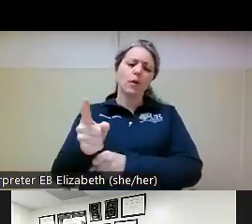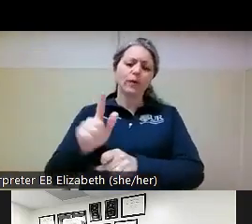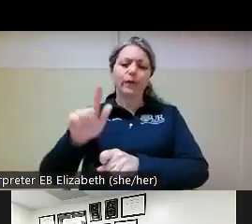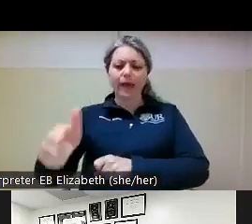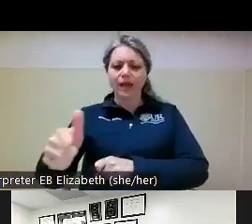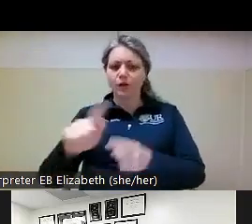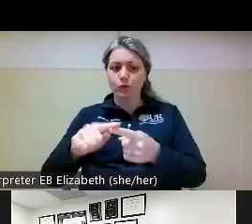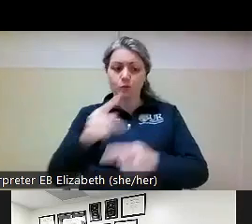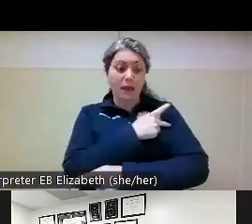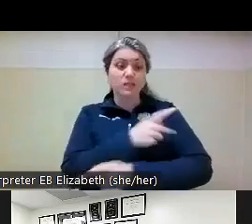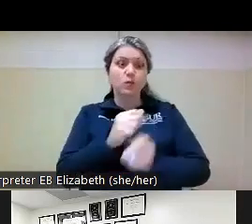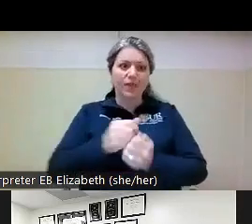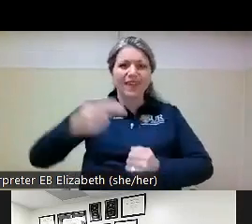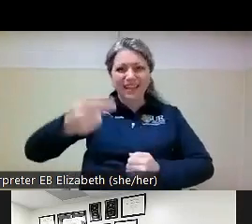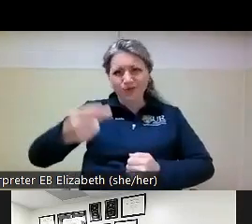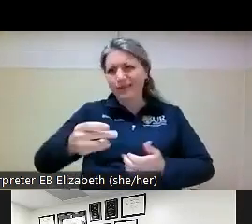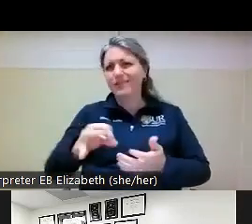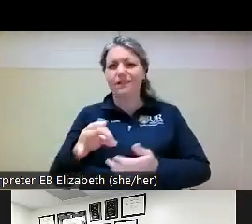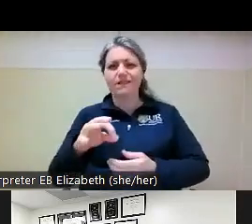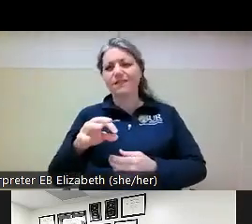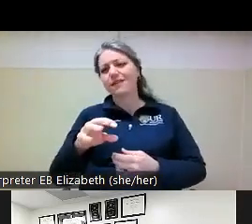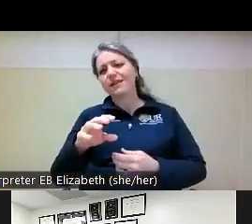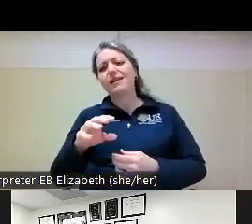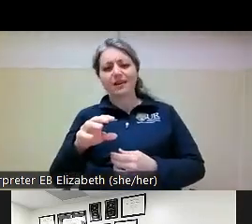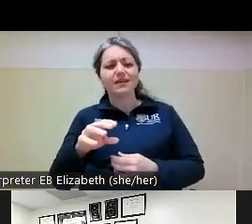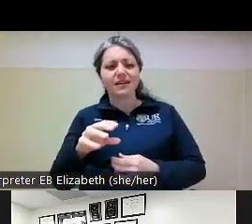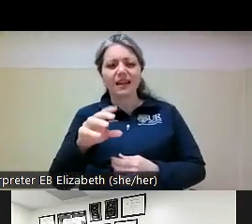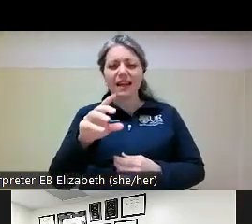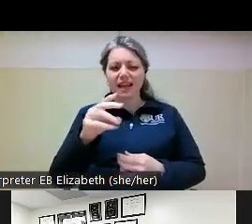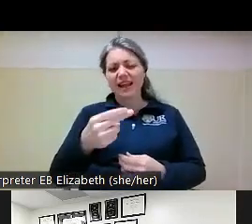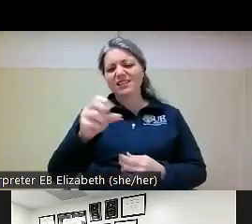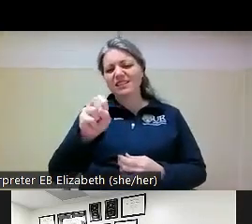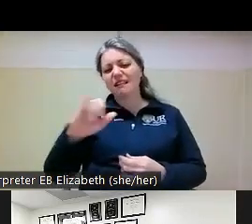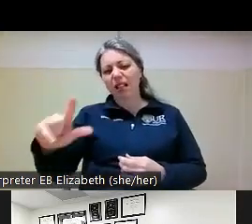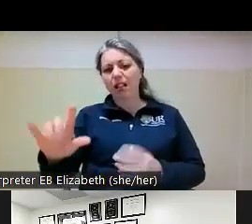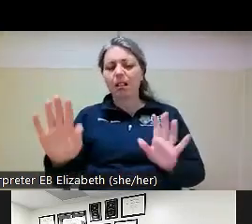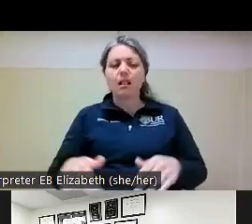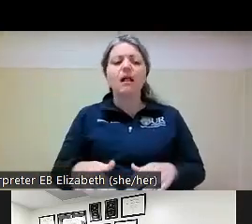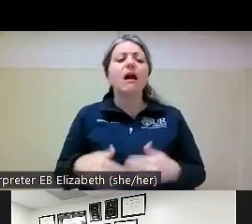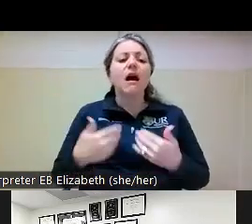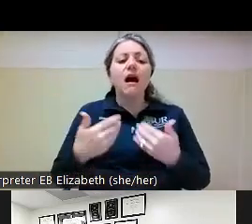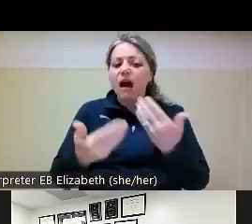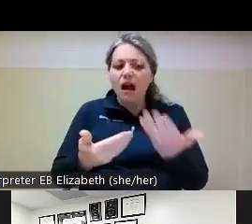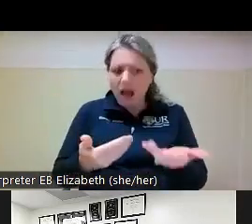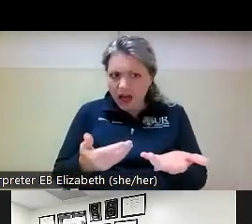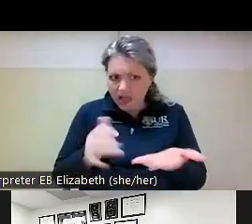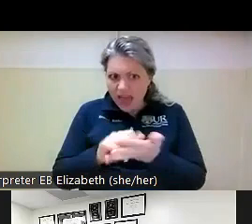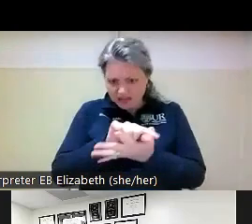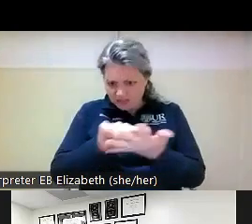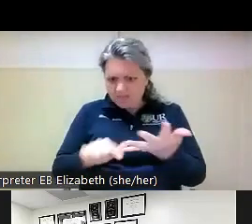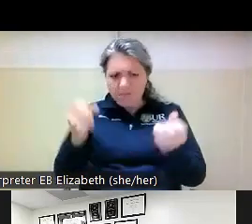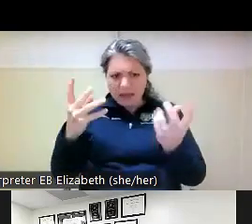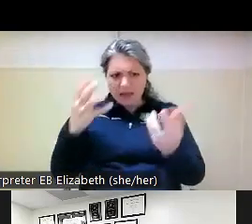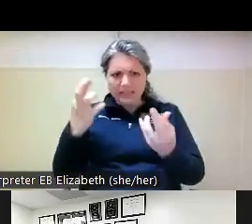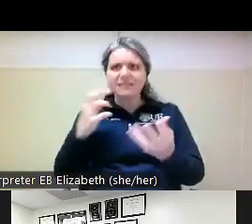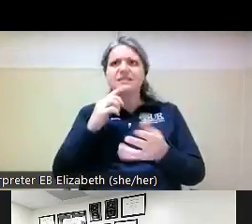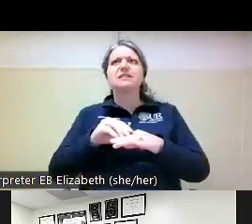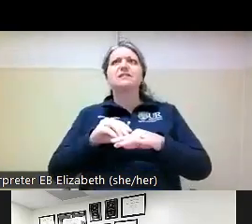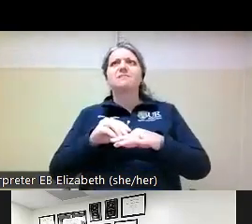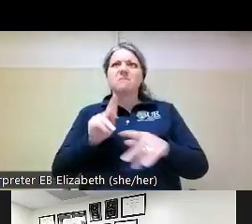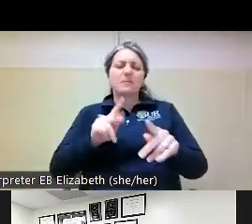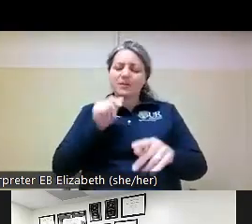dysplasia. There are multiple reasons that seem to contribute to the high rate of non-adherence for